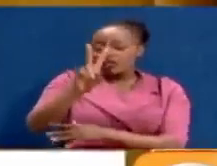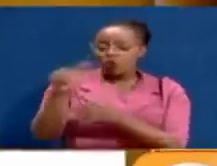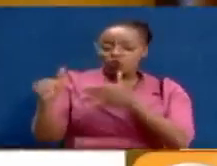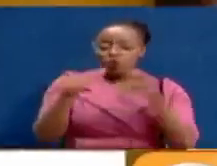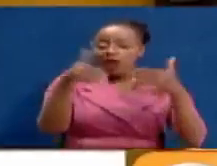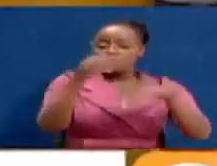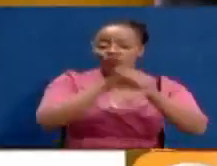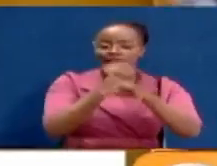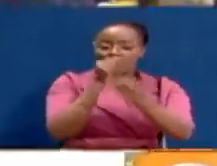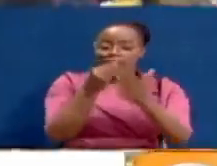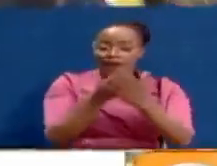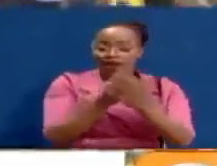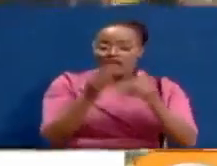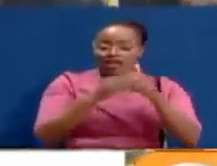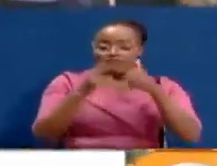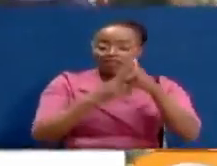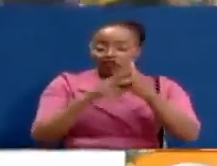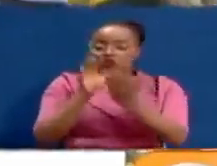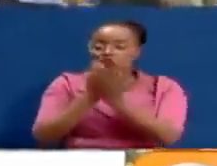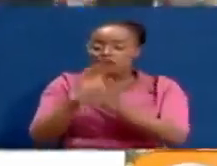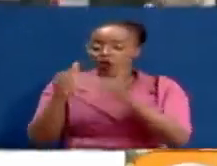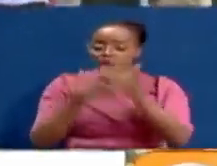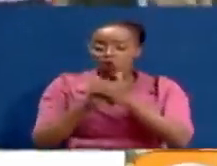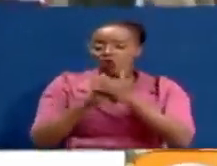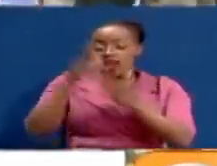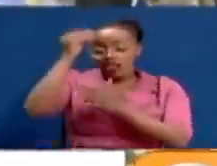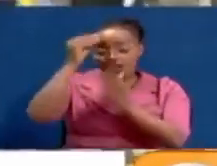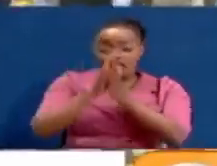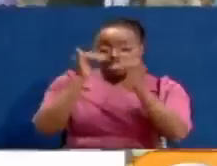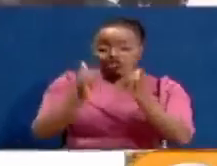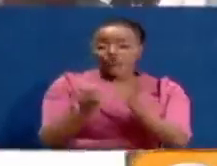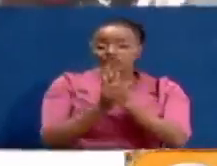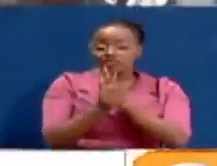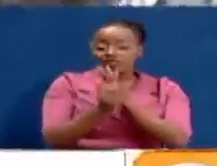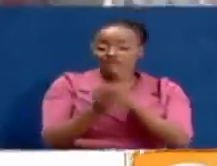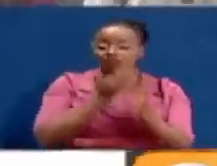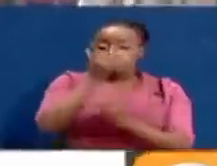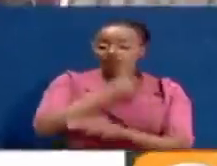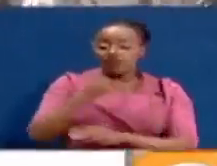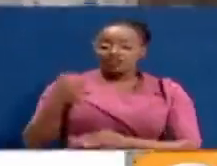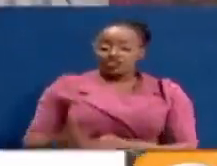stream. 87% would retain or learn a new skill. Respondents in China,